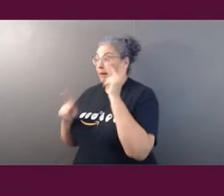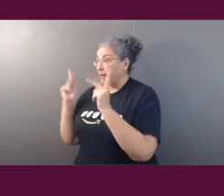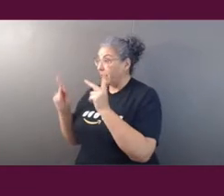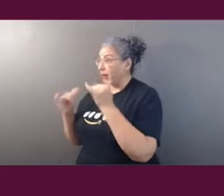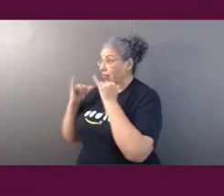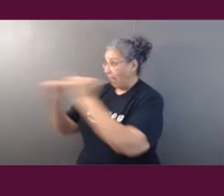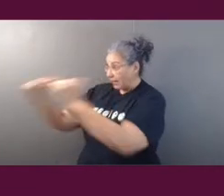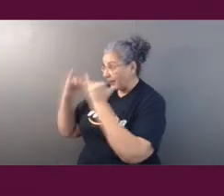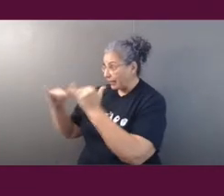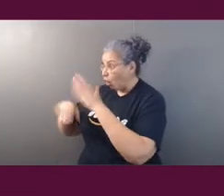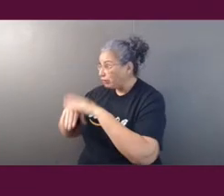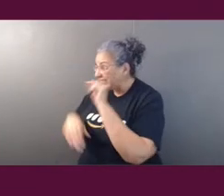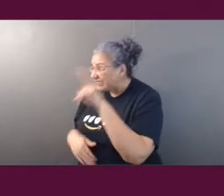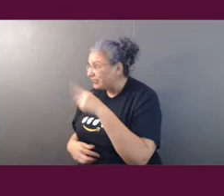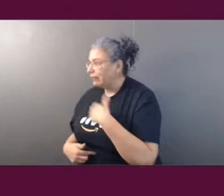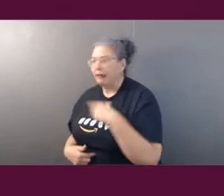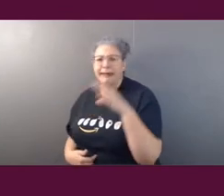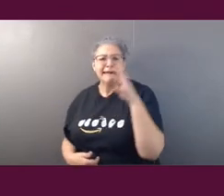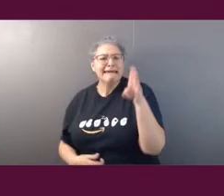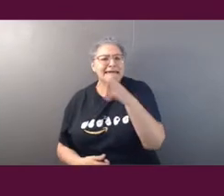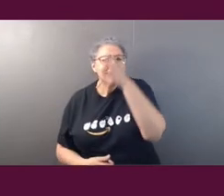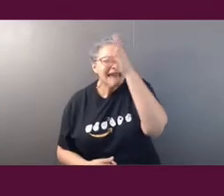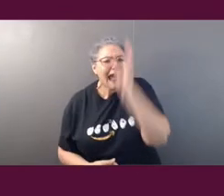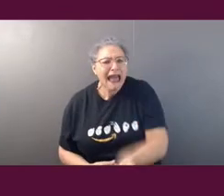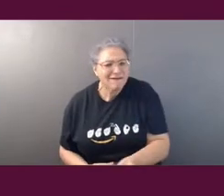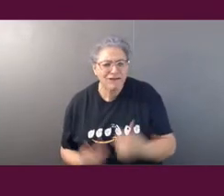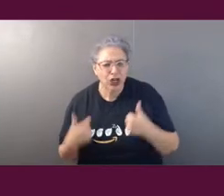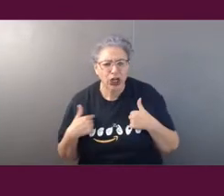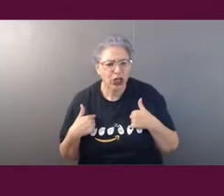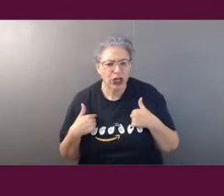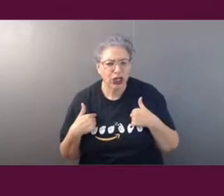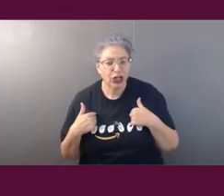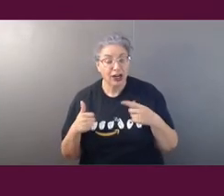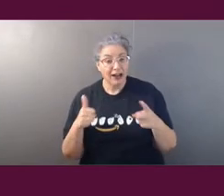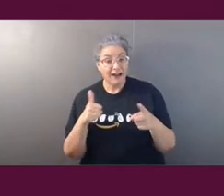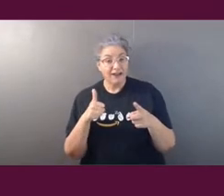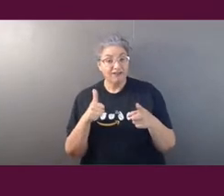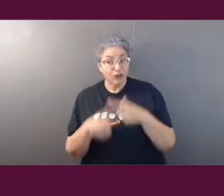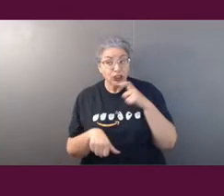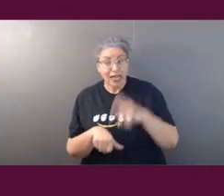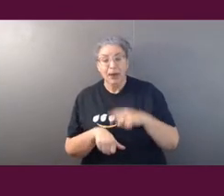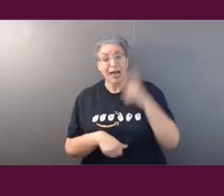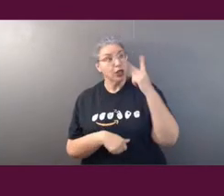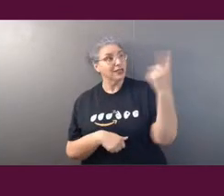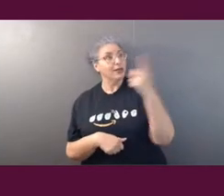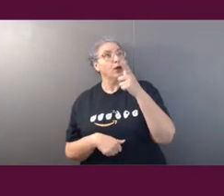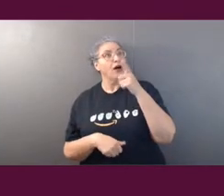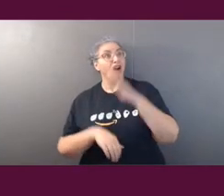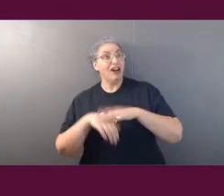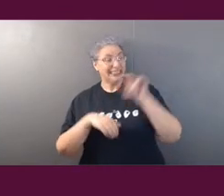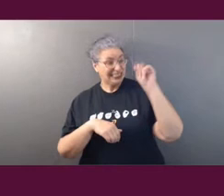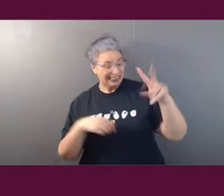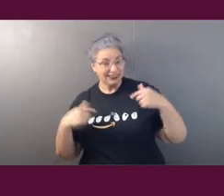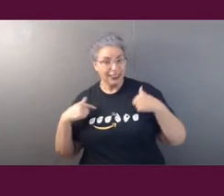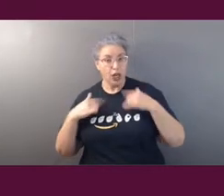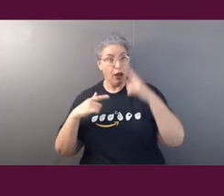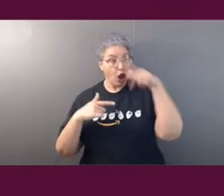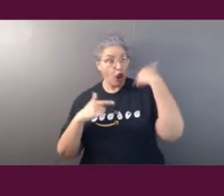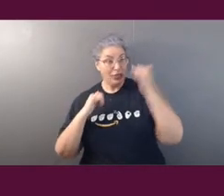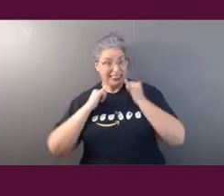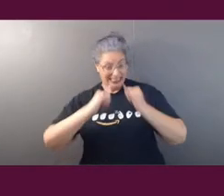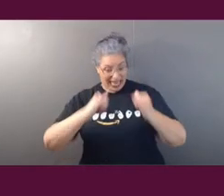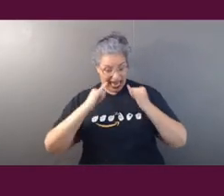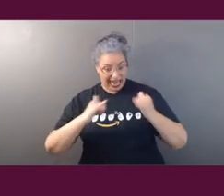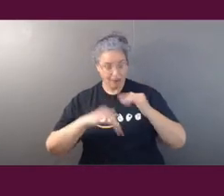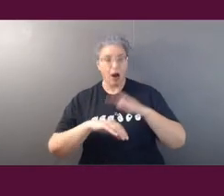I think the first time I did was Miami Vice, and it was a character named Felder, and he was the drug dealer that they were afraid